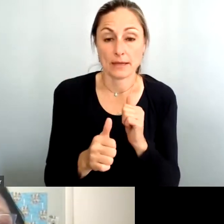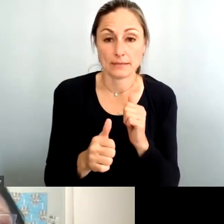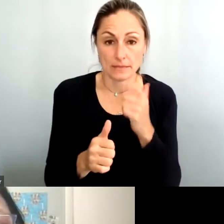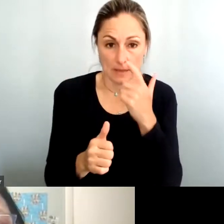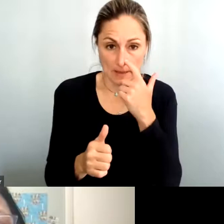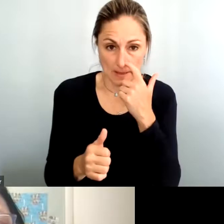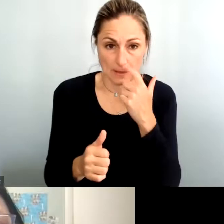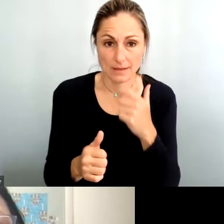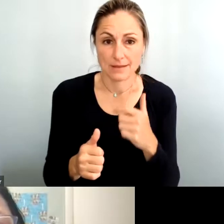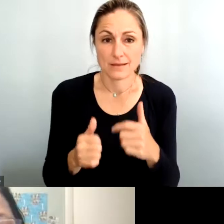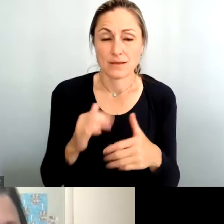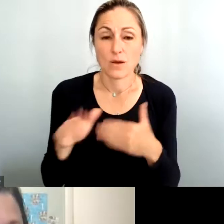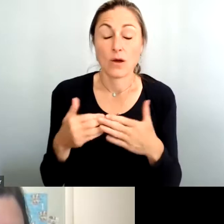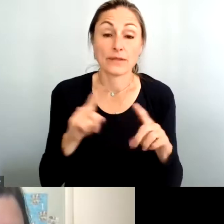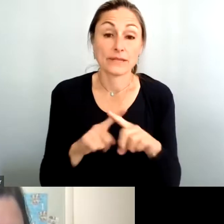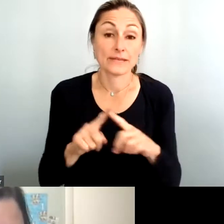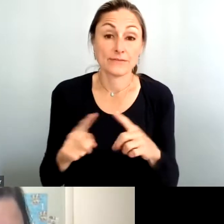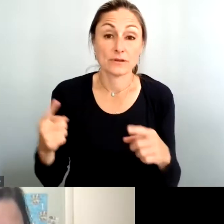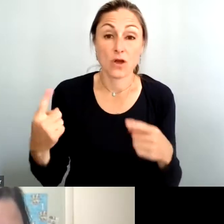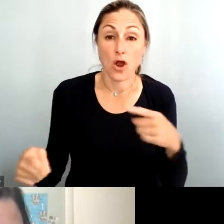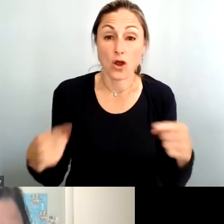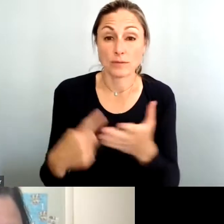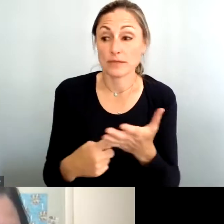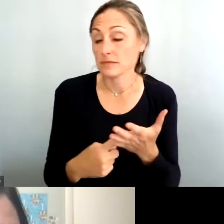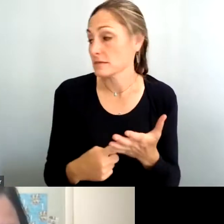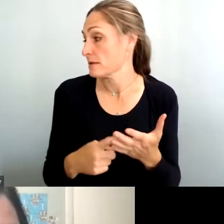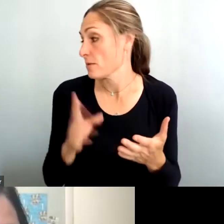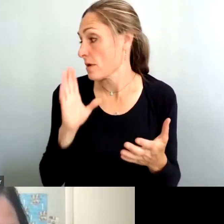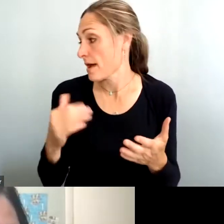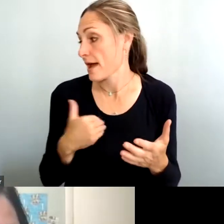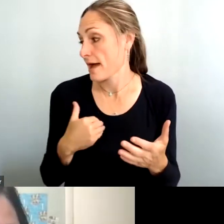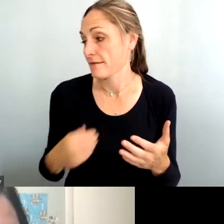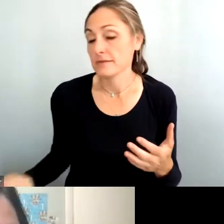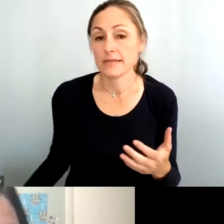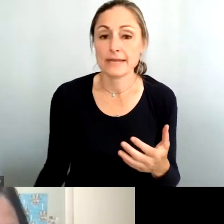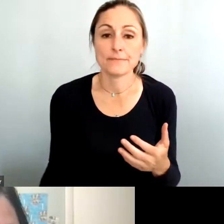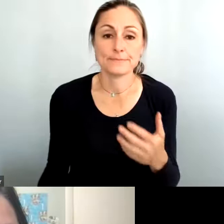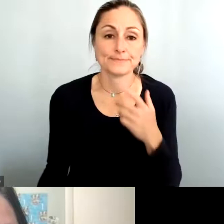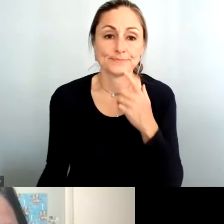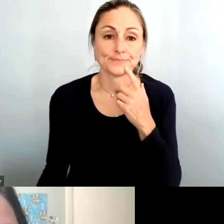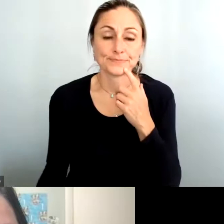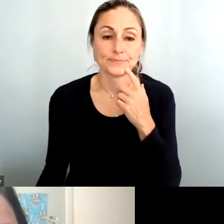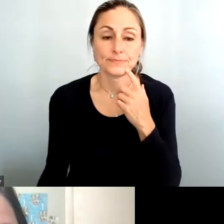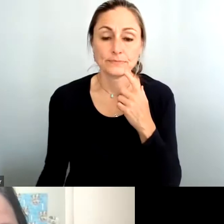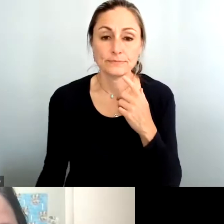you know, with all the different arguments we're going to have, we'll still get the bill passed, and we will have that kind of